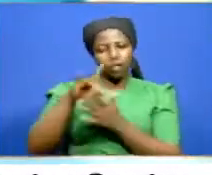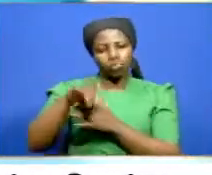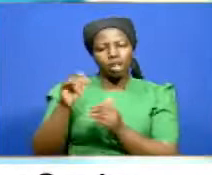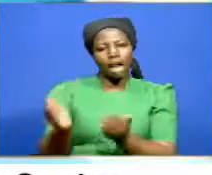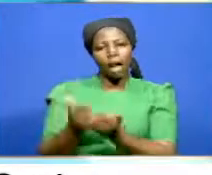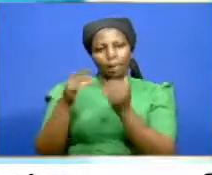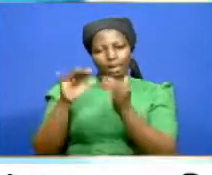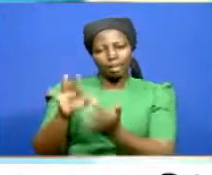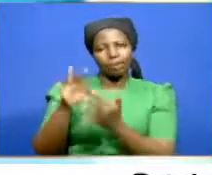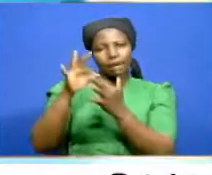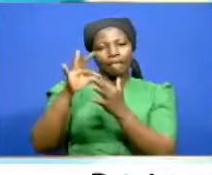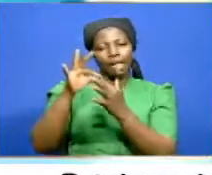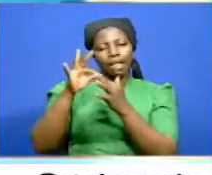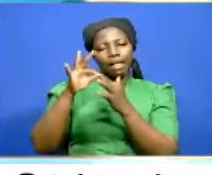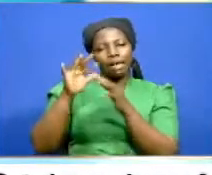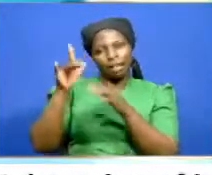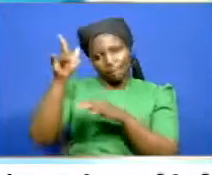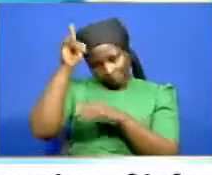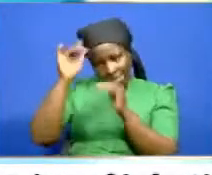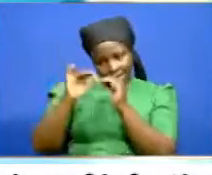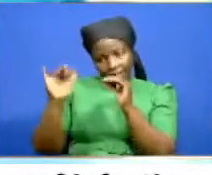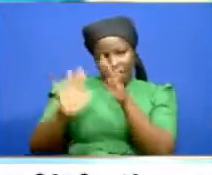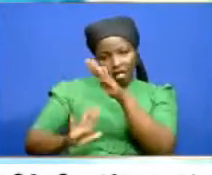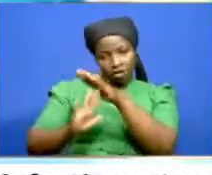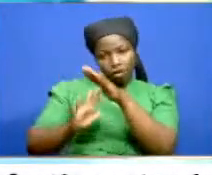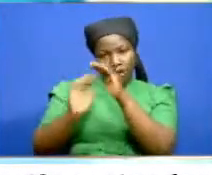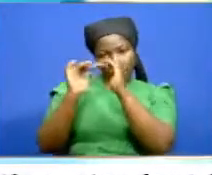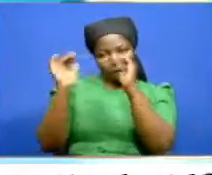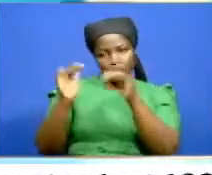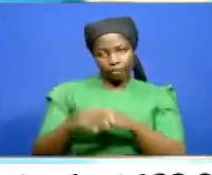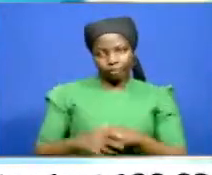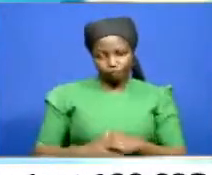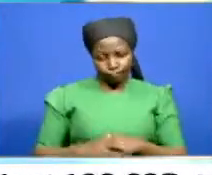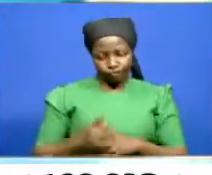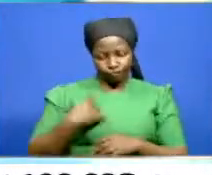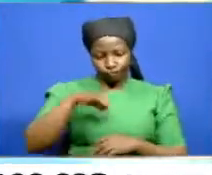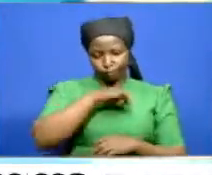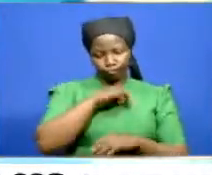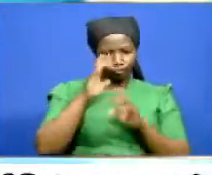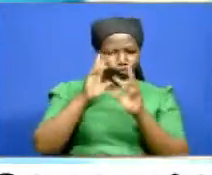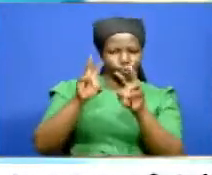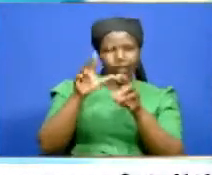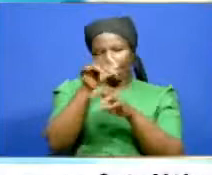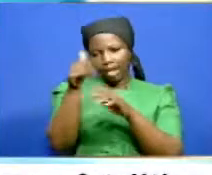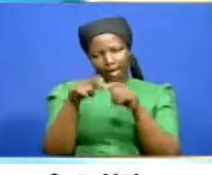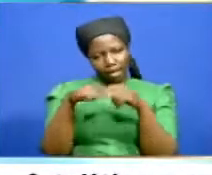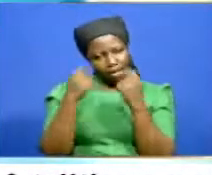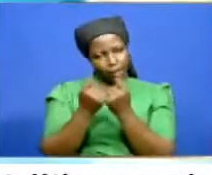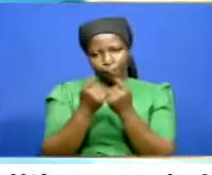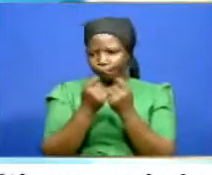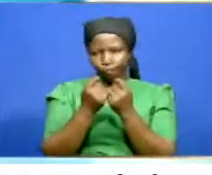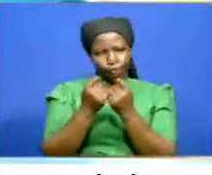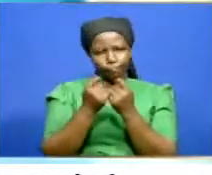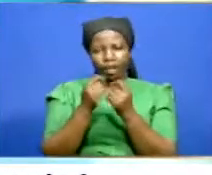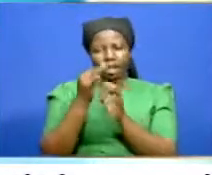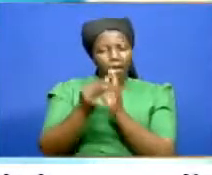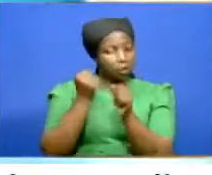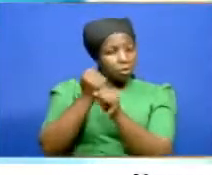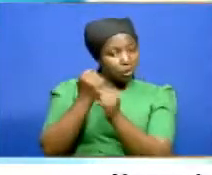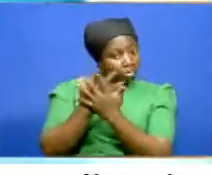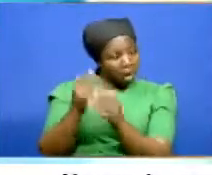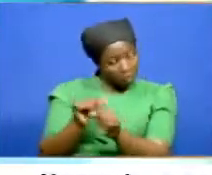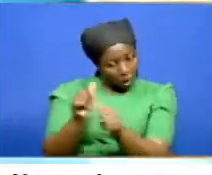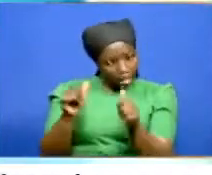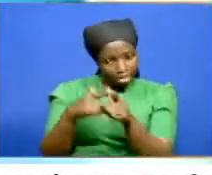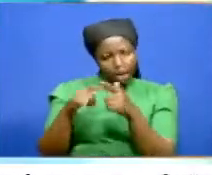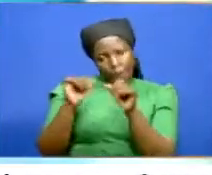grassroots level and at the top level. And we are still not doing them as such, looking at other teams. Mm-hmm. So I feel if you do things rightly, definitely you'll be able to attract the